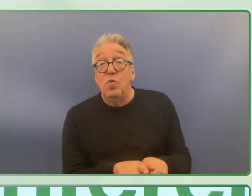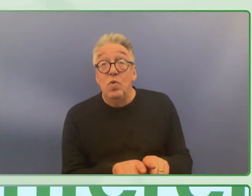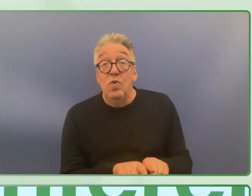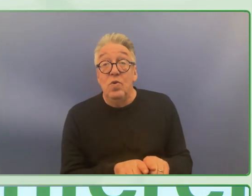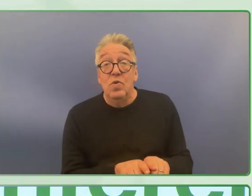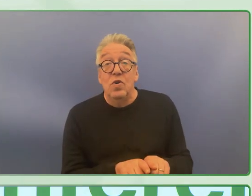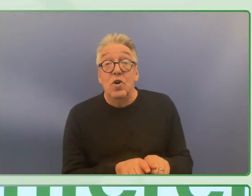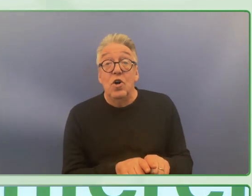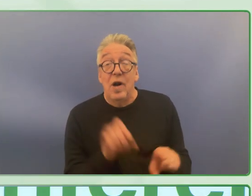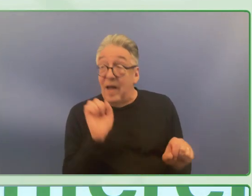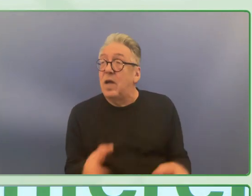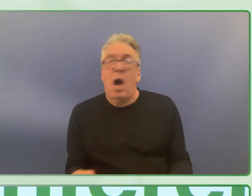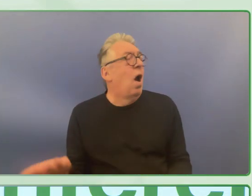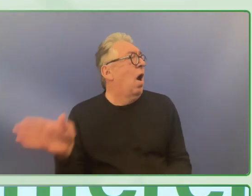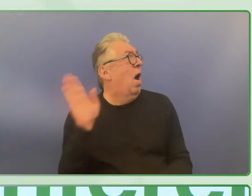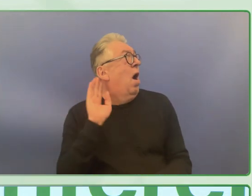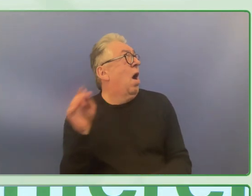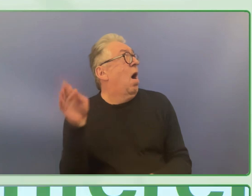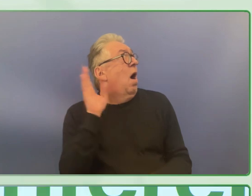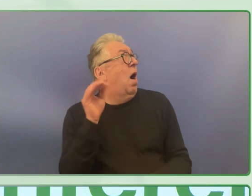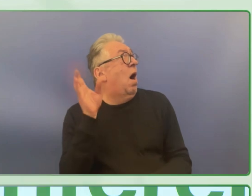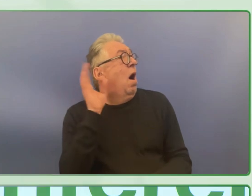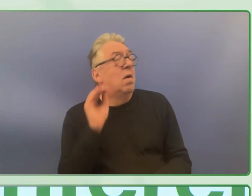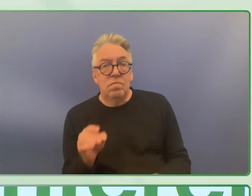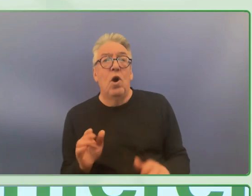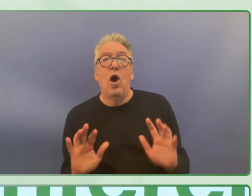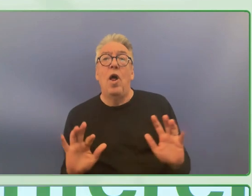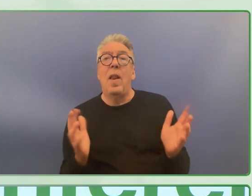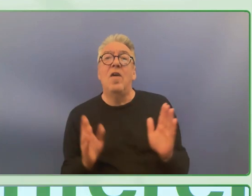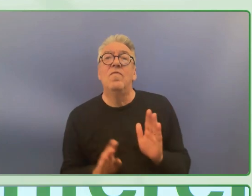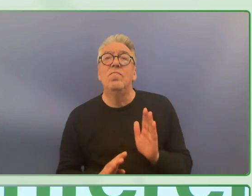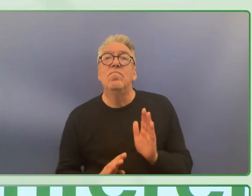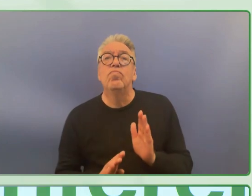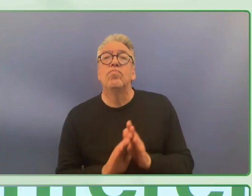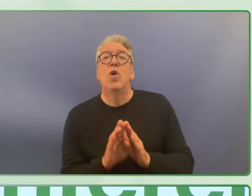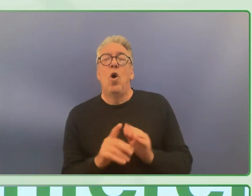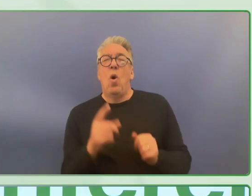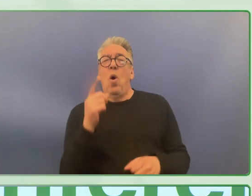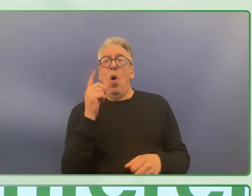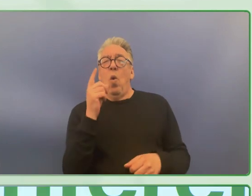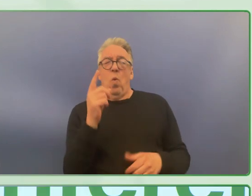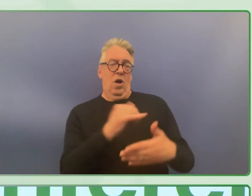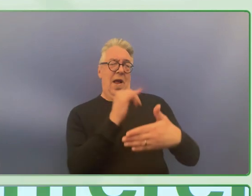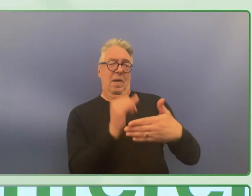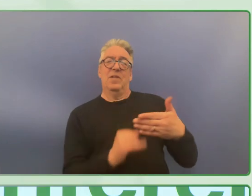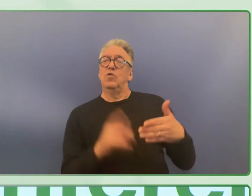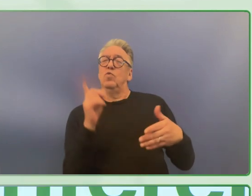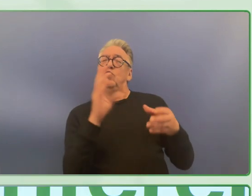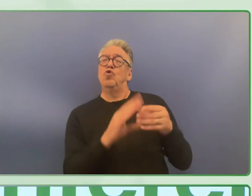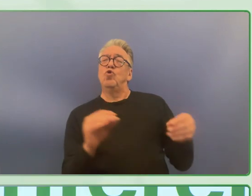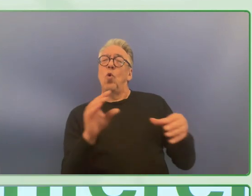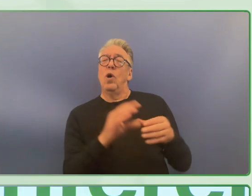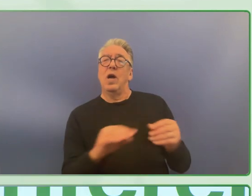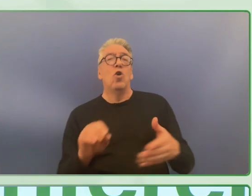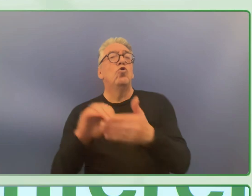better. One time after showcasing one of our animations, one of the students came up to me and said, you know, I have a friend who